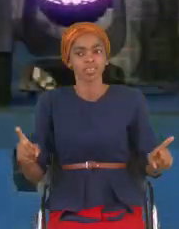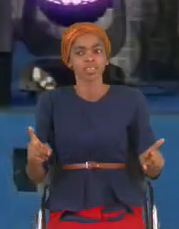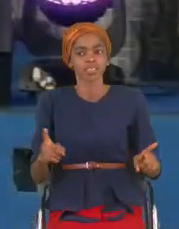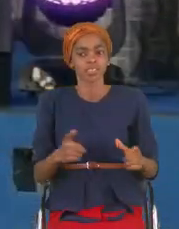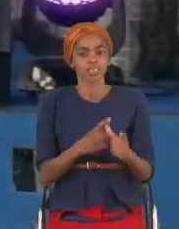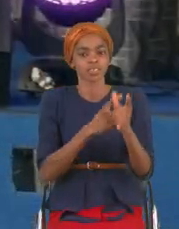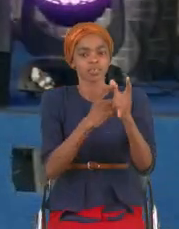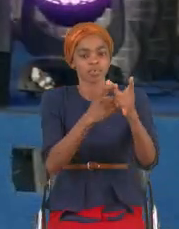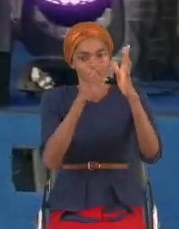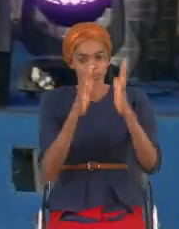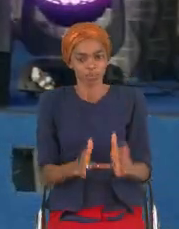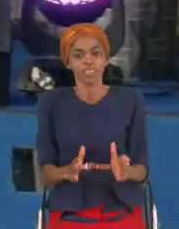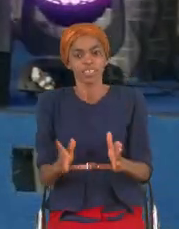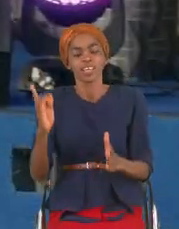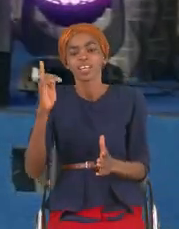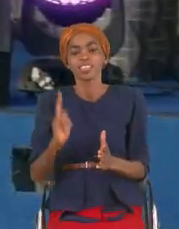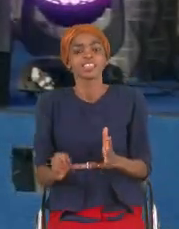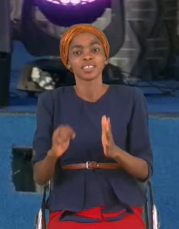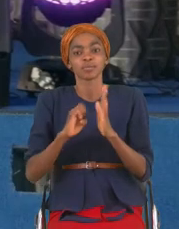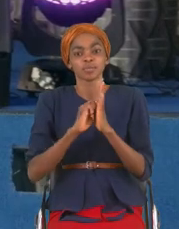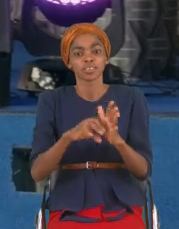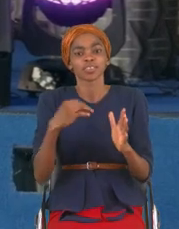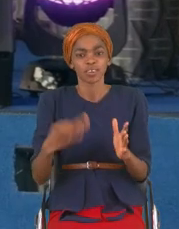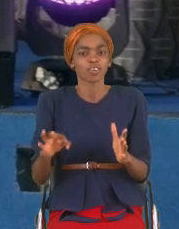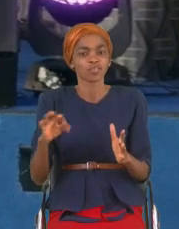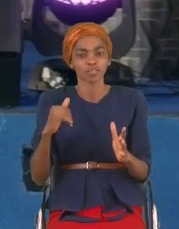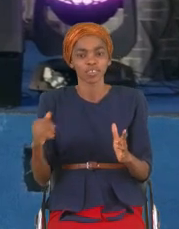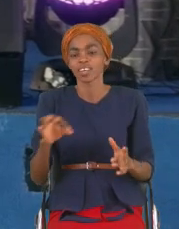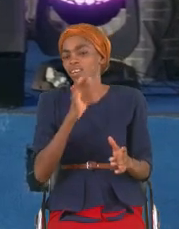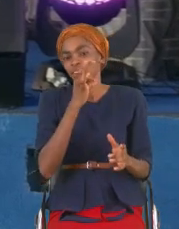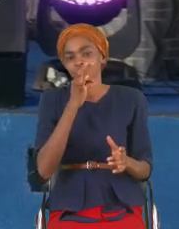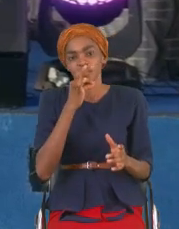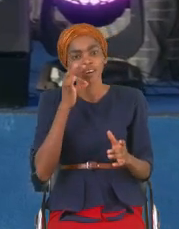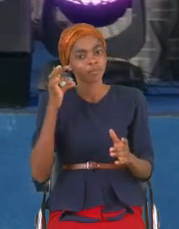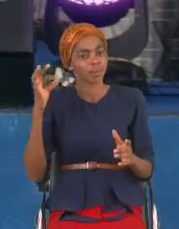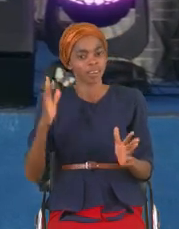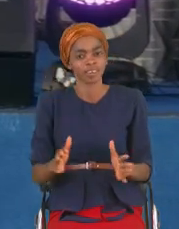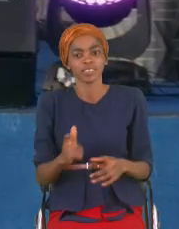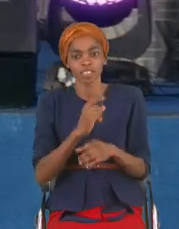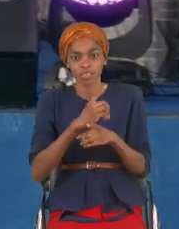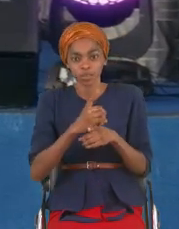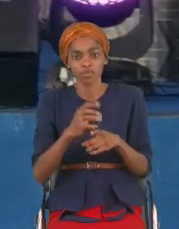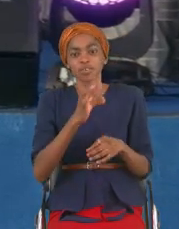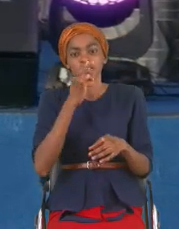Number four, the model of a dedicated farmer. Look at them. Number